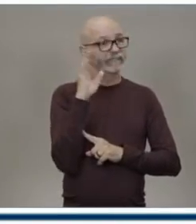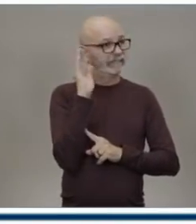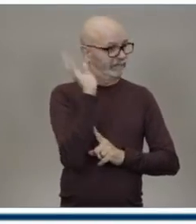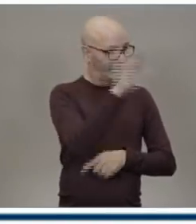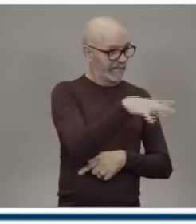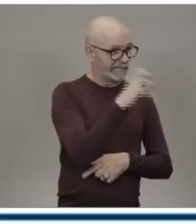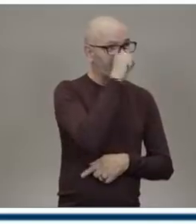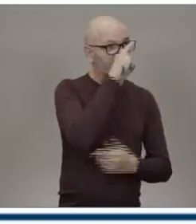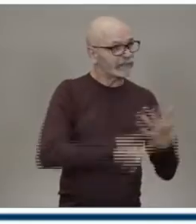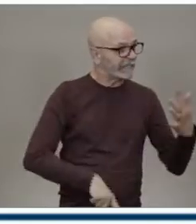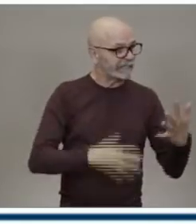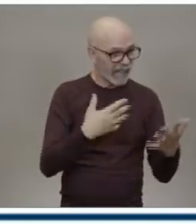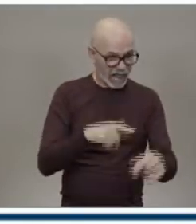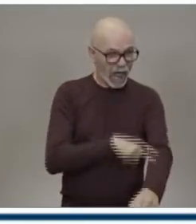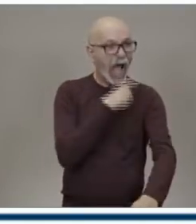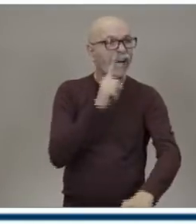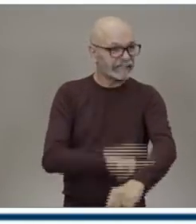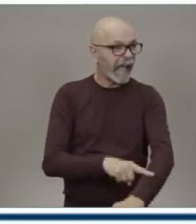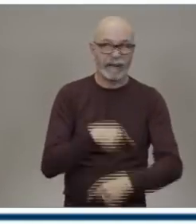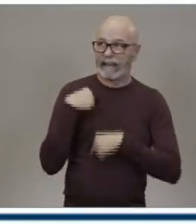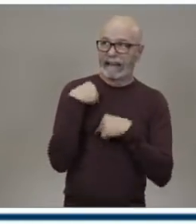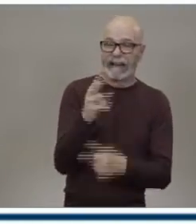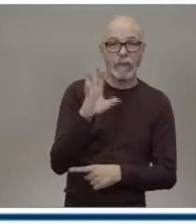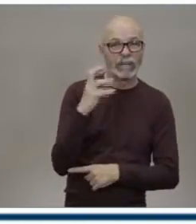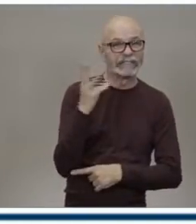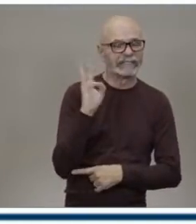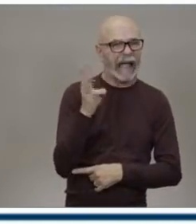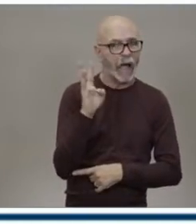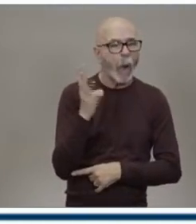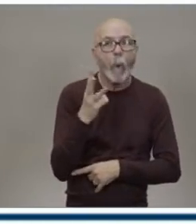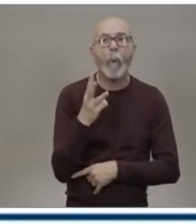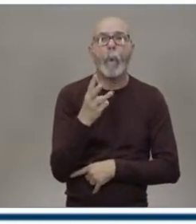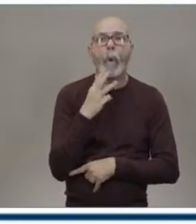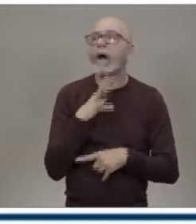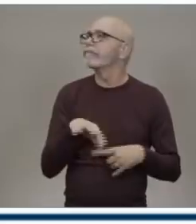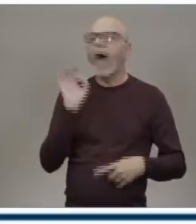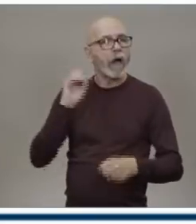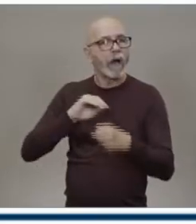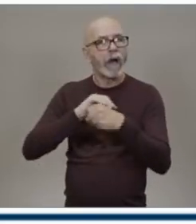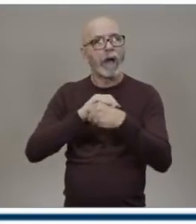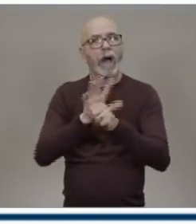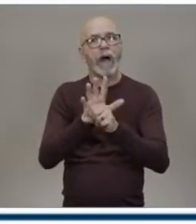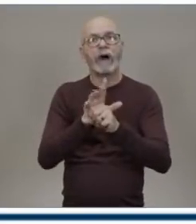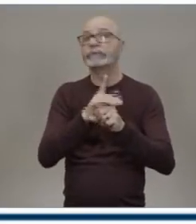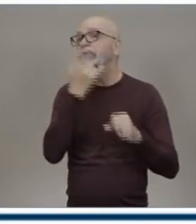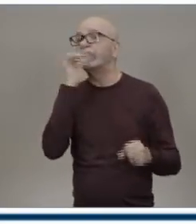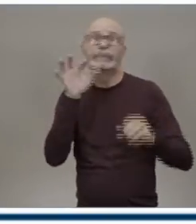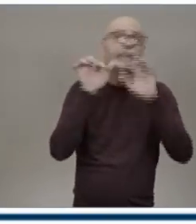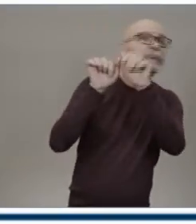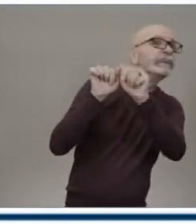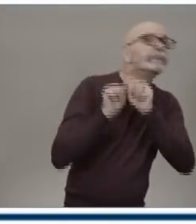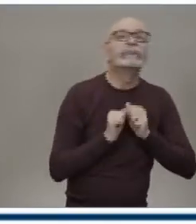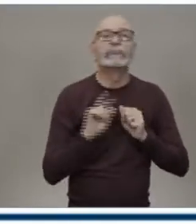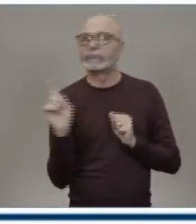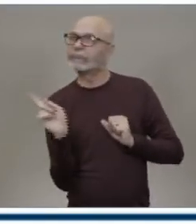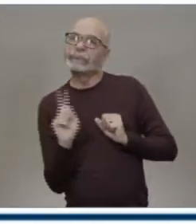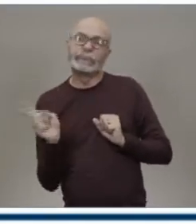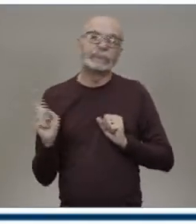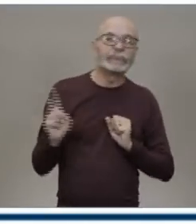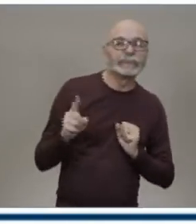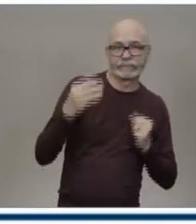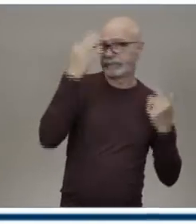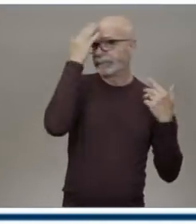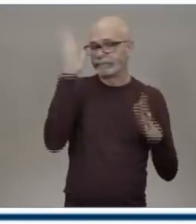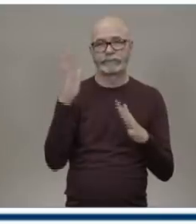time, we were only just starting to learn about this novel virus, and none of us knew what the journey ahead would look like. And over the months that